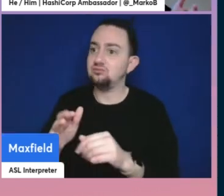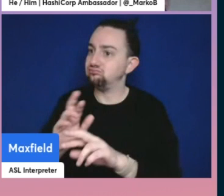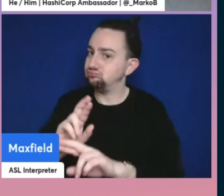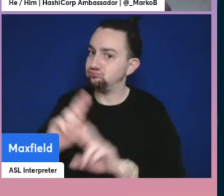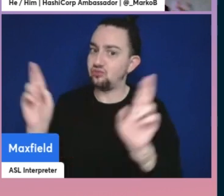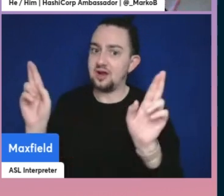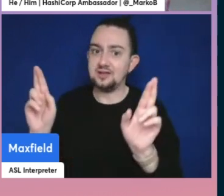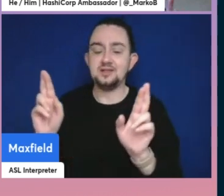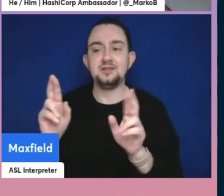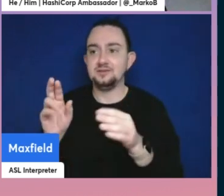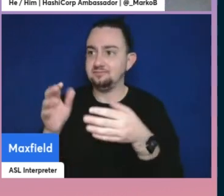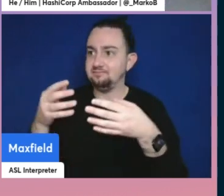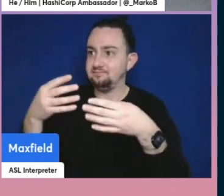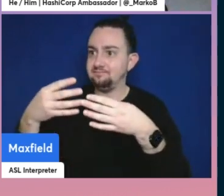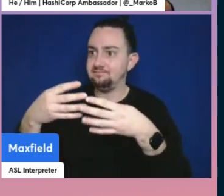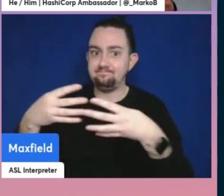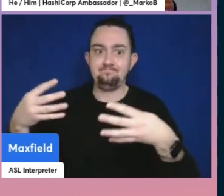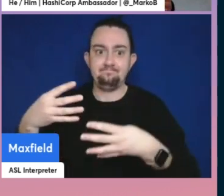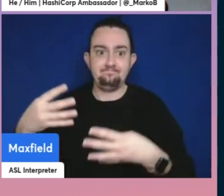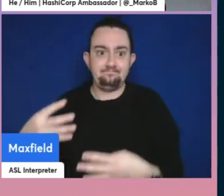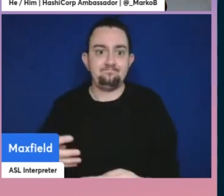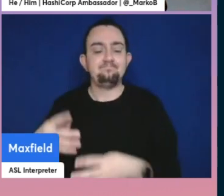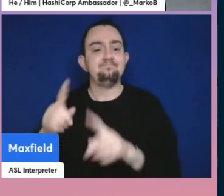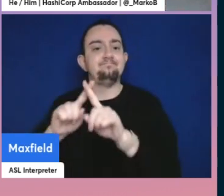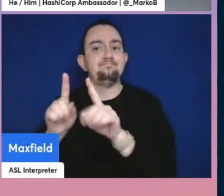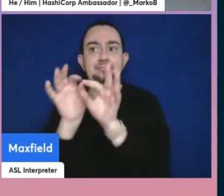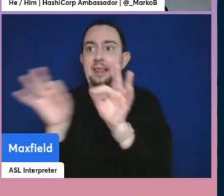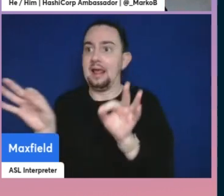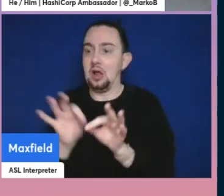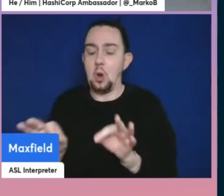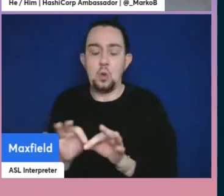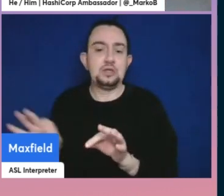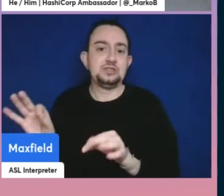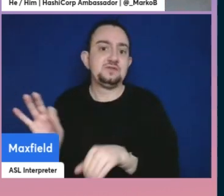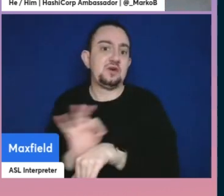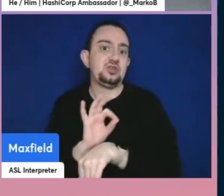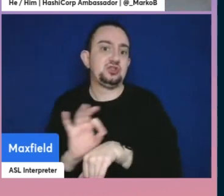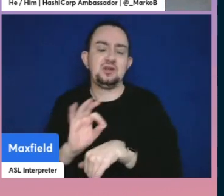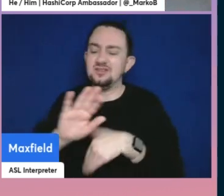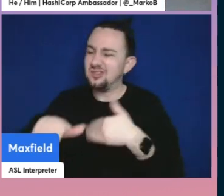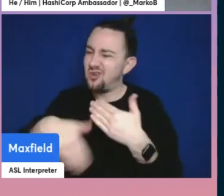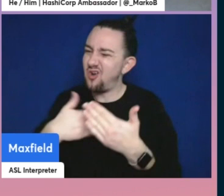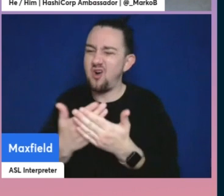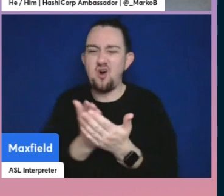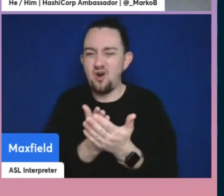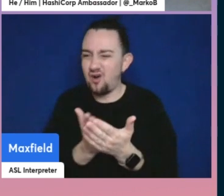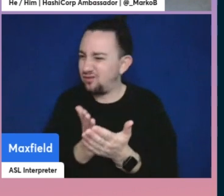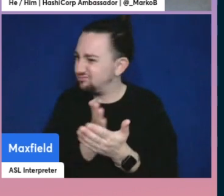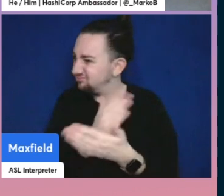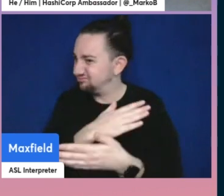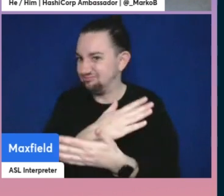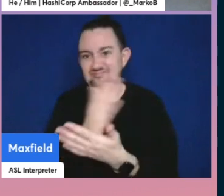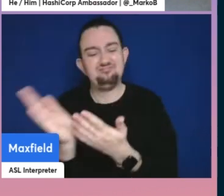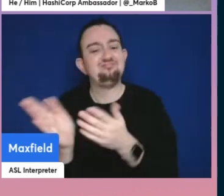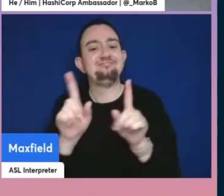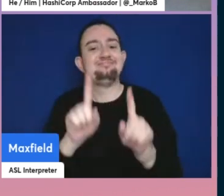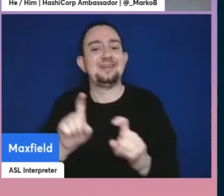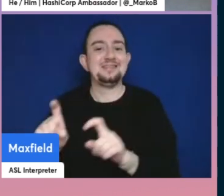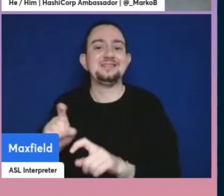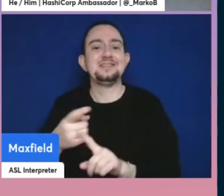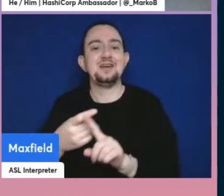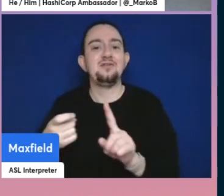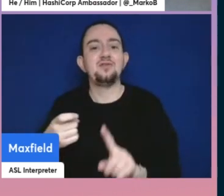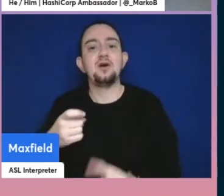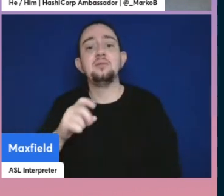programmatic language kind of functionality. So you could do all the spectrum of testing from unit test to jest. And depending on which kind